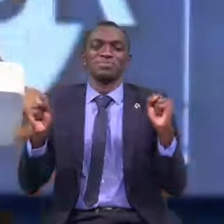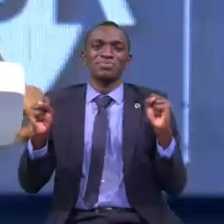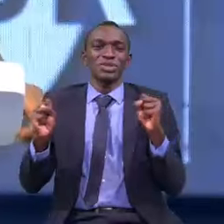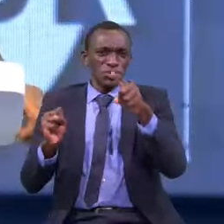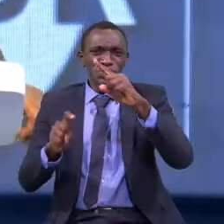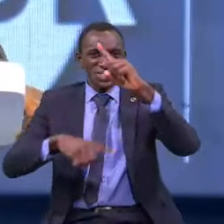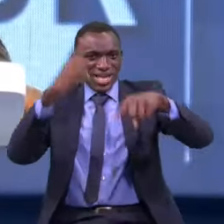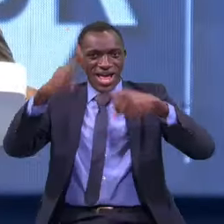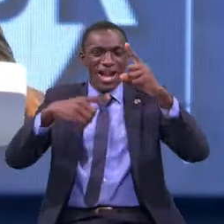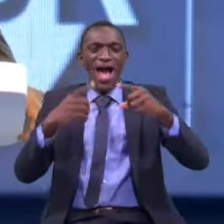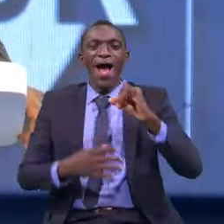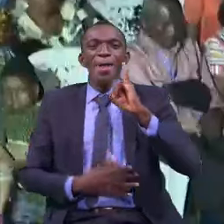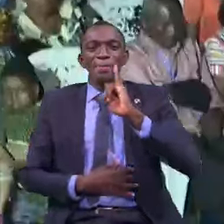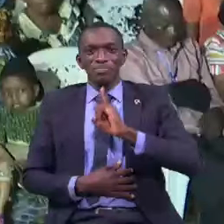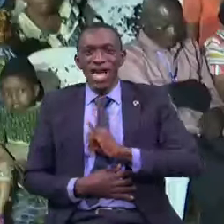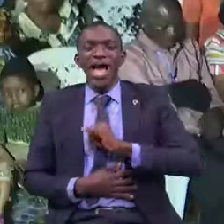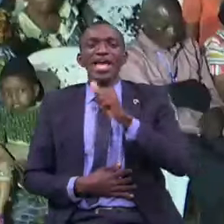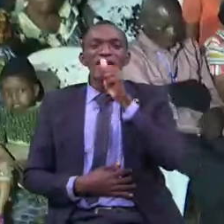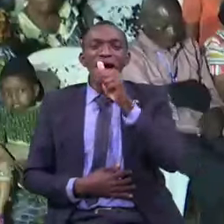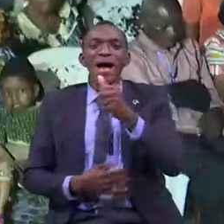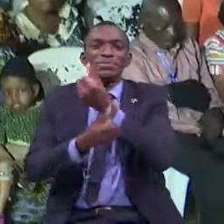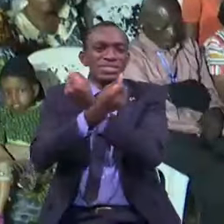I am saved.